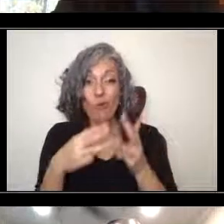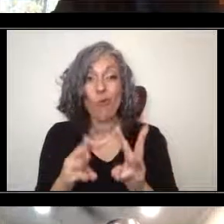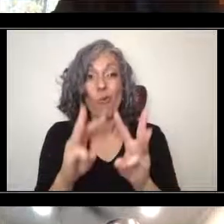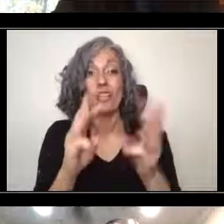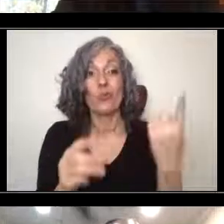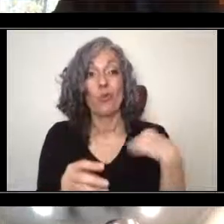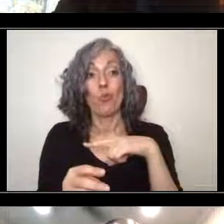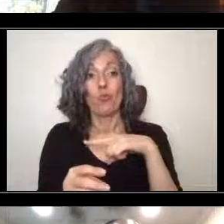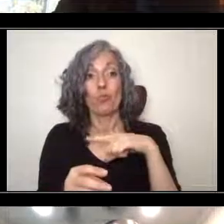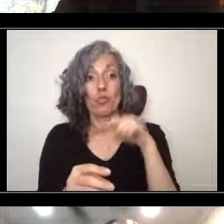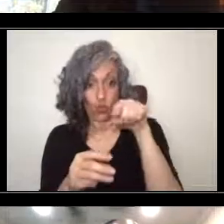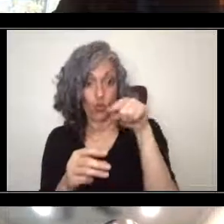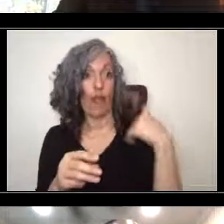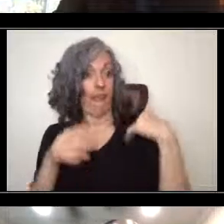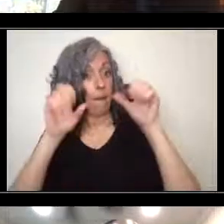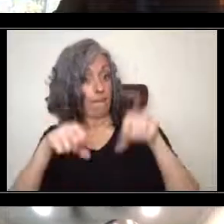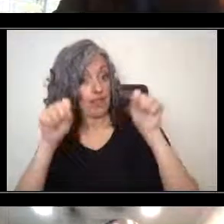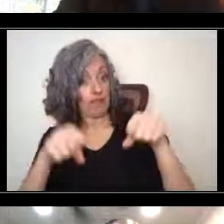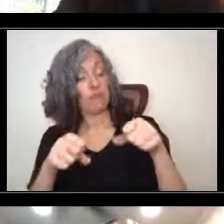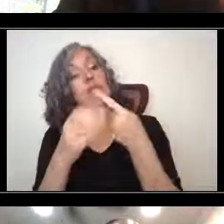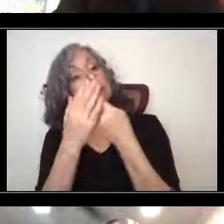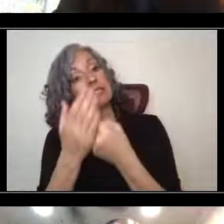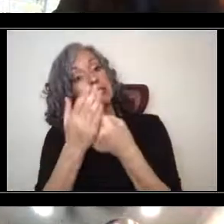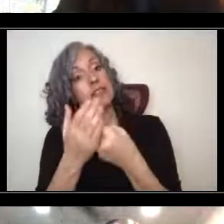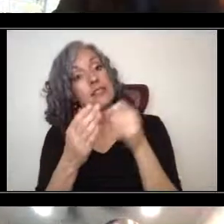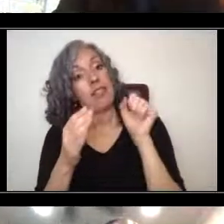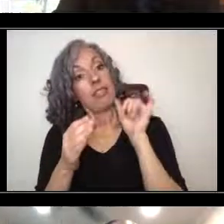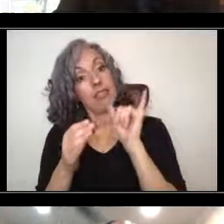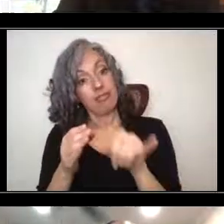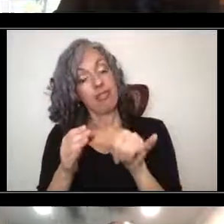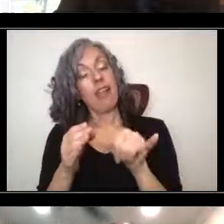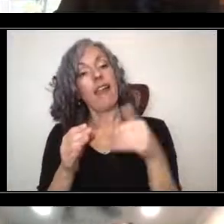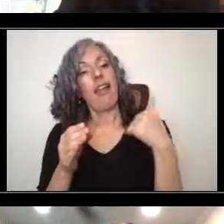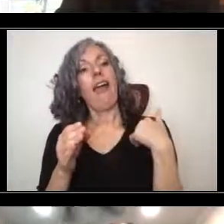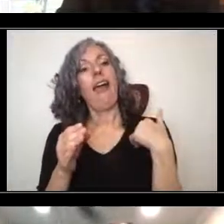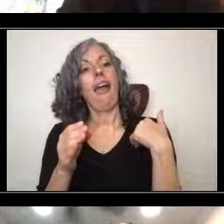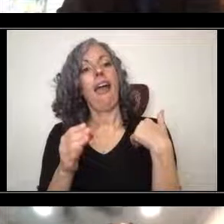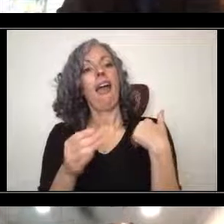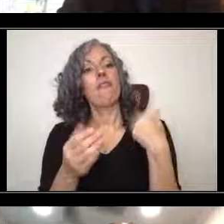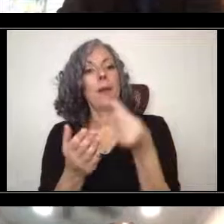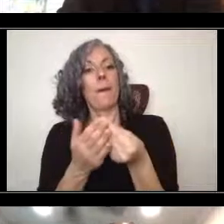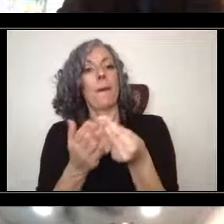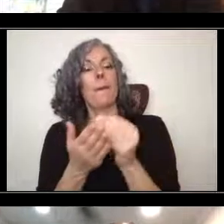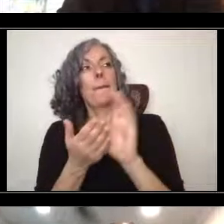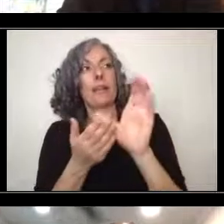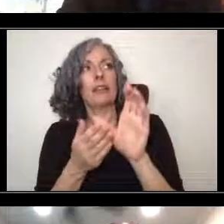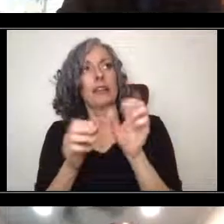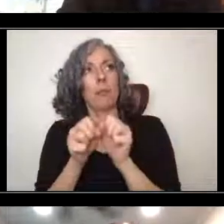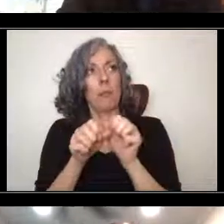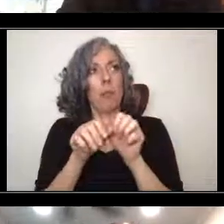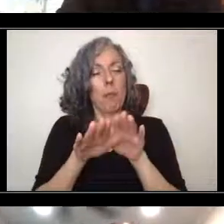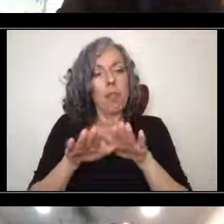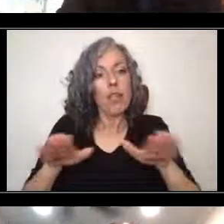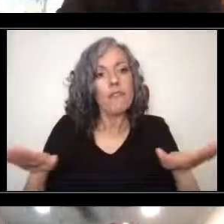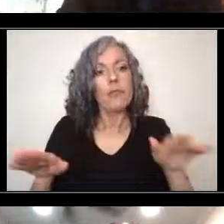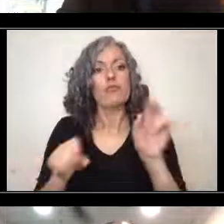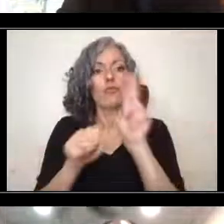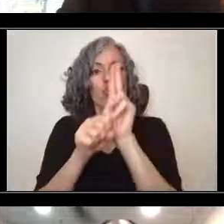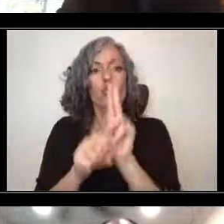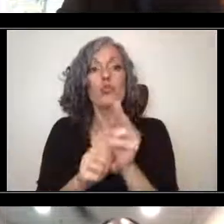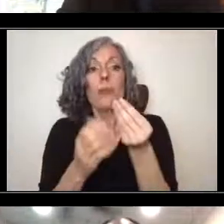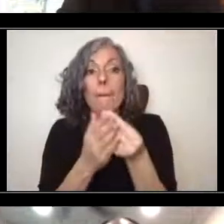the ability to talk about this industry having an equity platform and using some of its money and